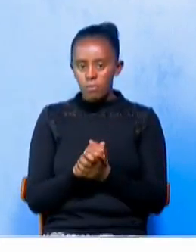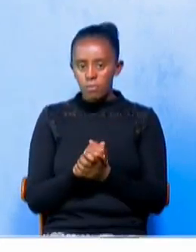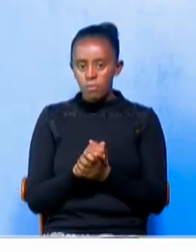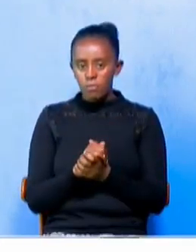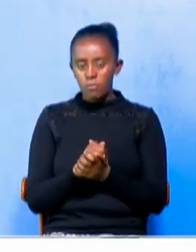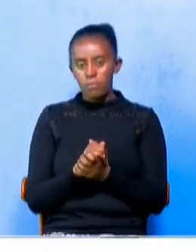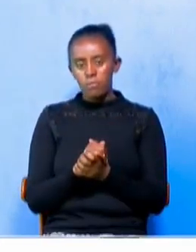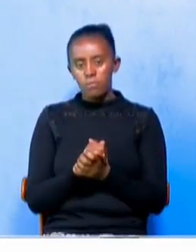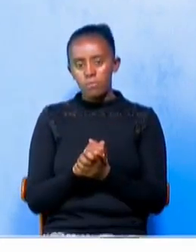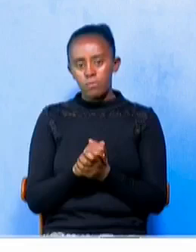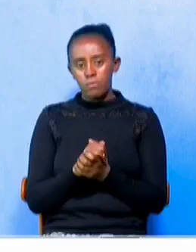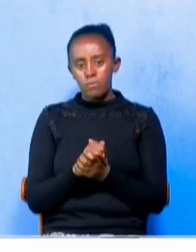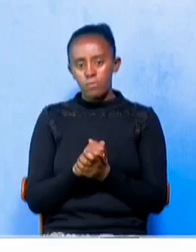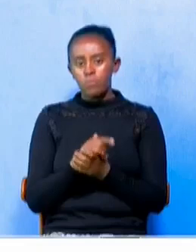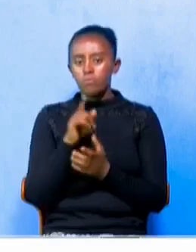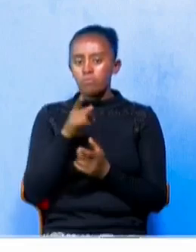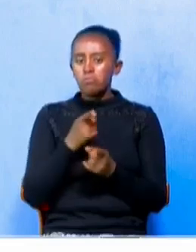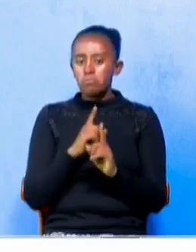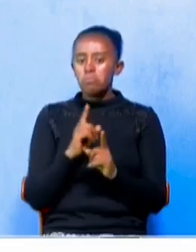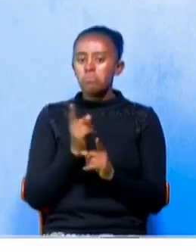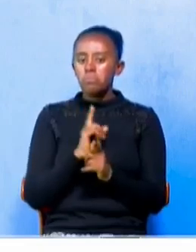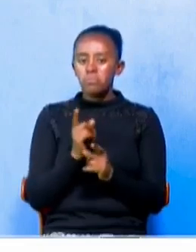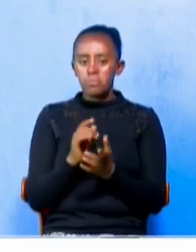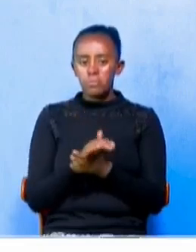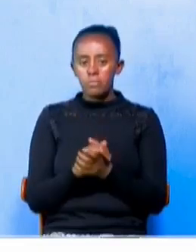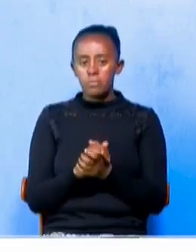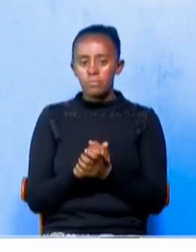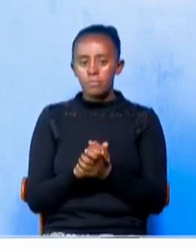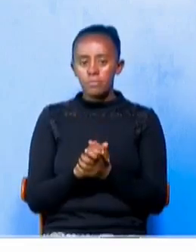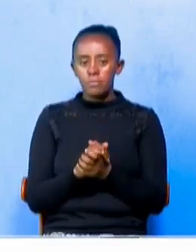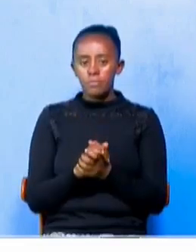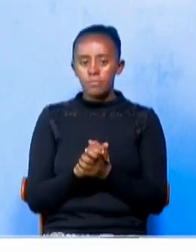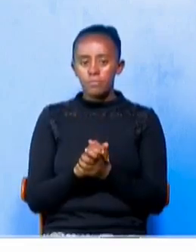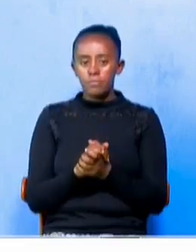what is the response for the interviewee?